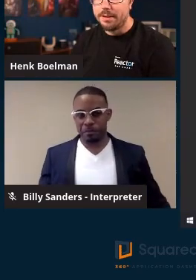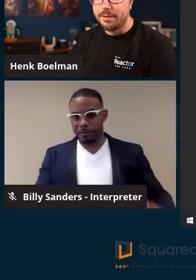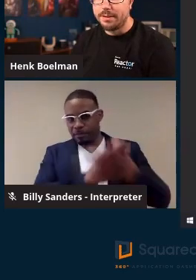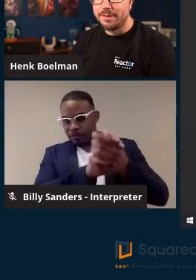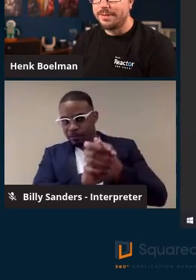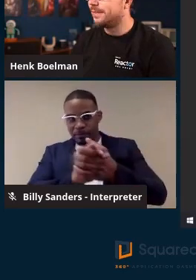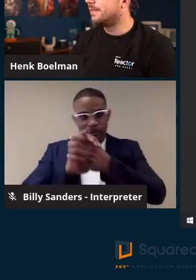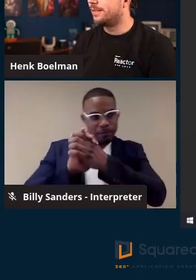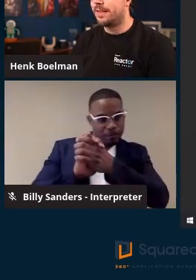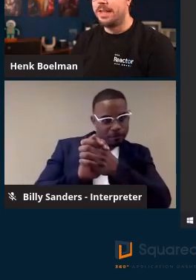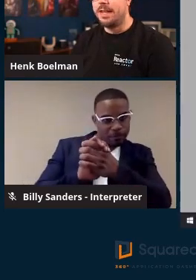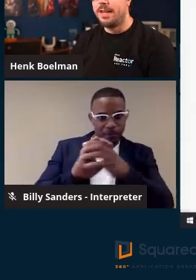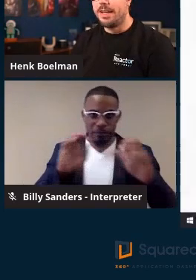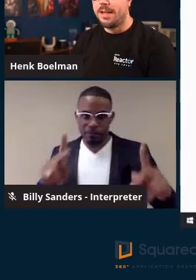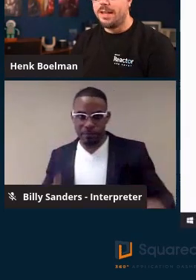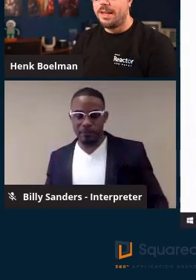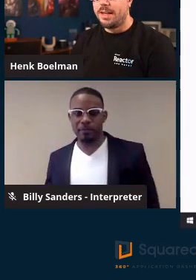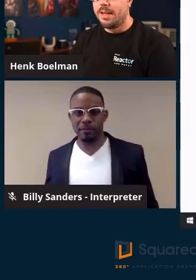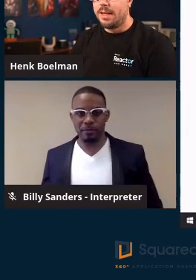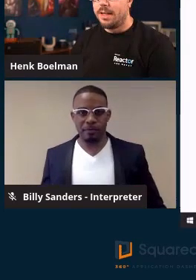Congratulations.